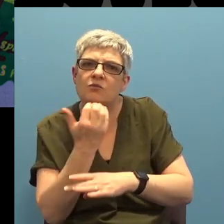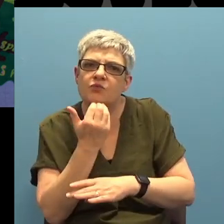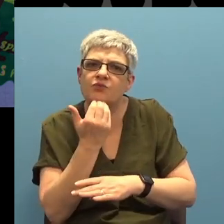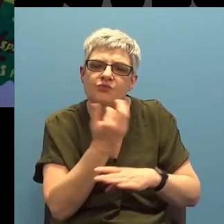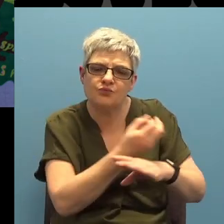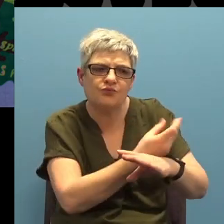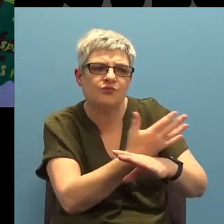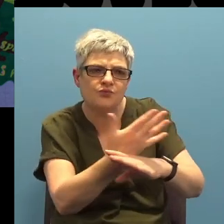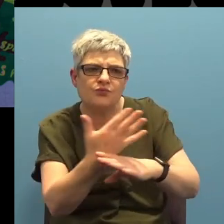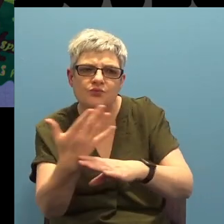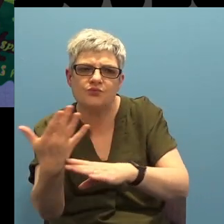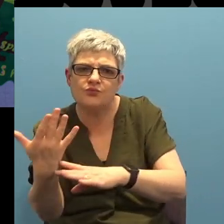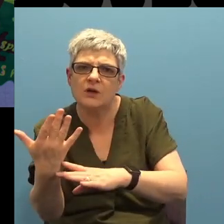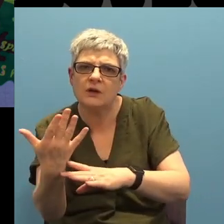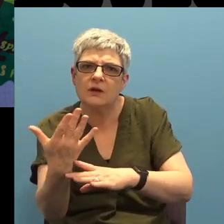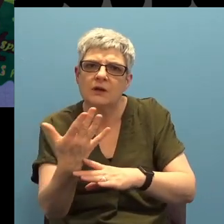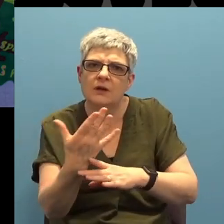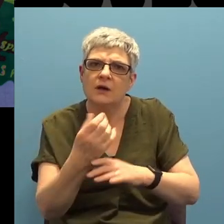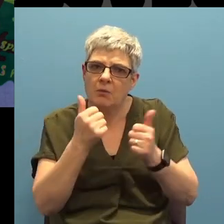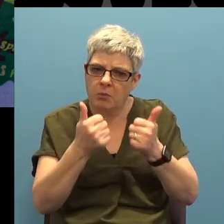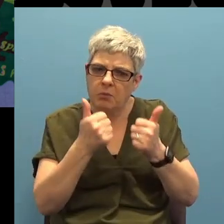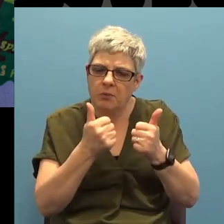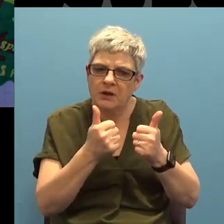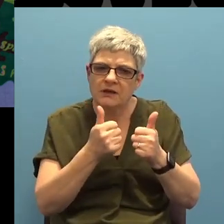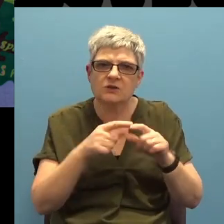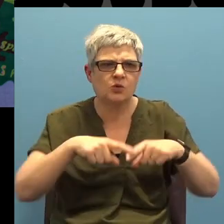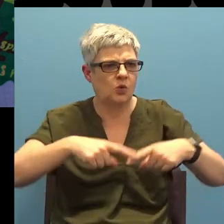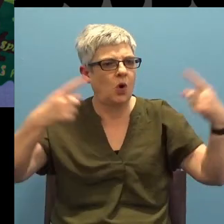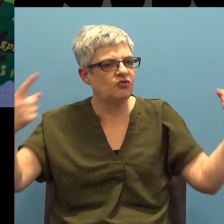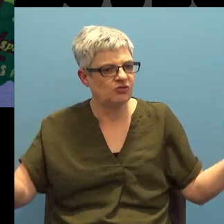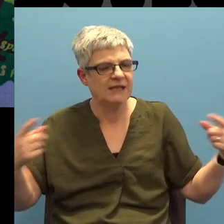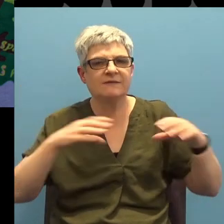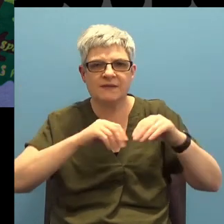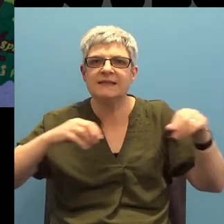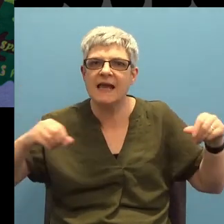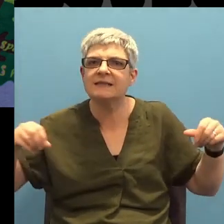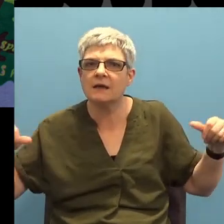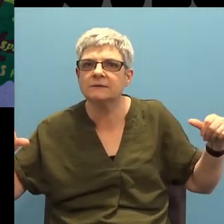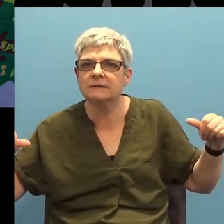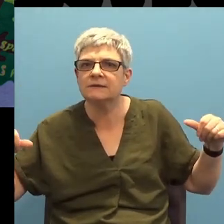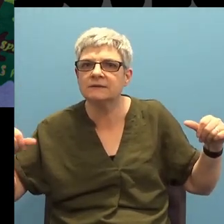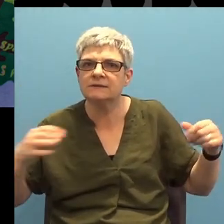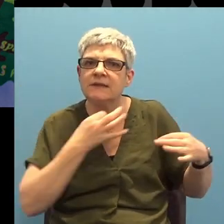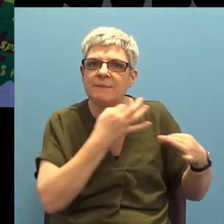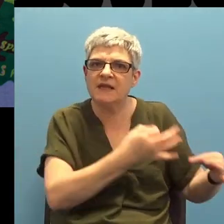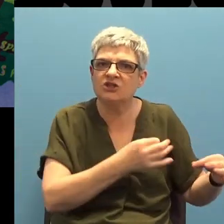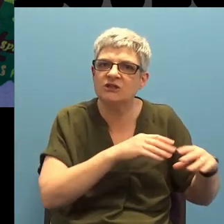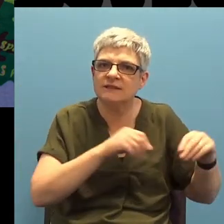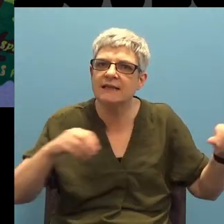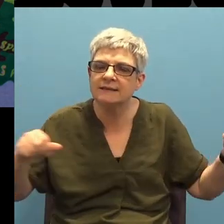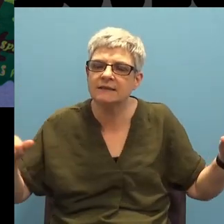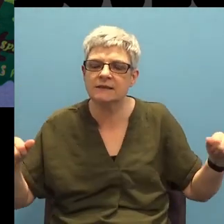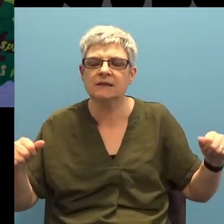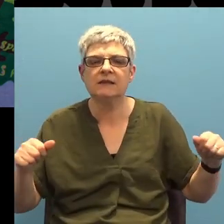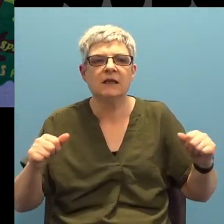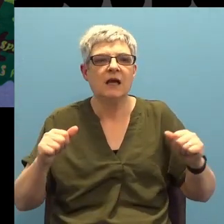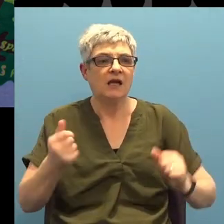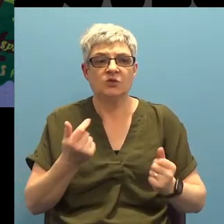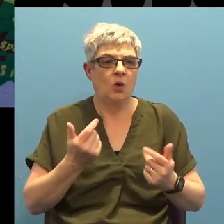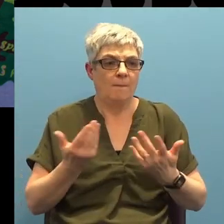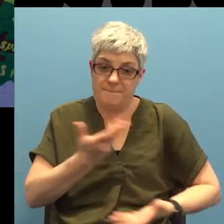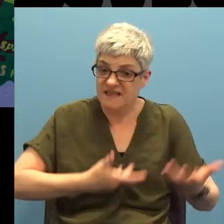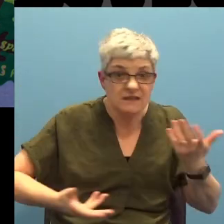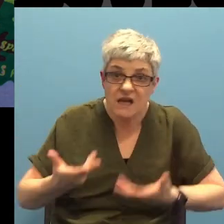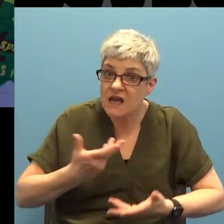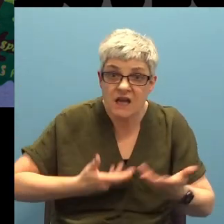land, complete contrast to the desert of temptation that Jesus has just been in. It isn't necessarily hustle and